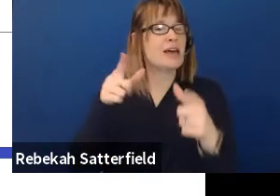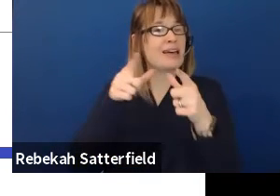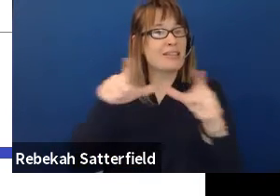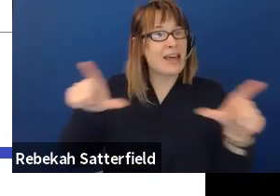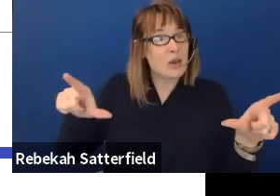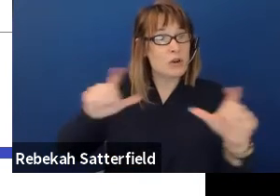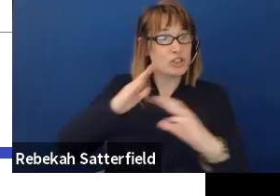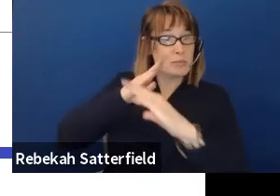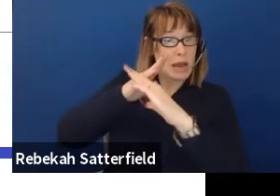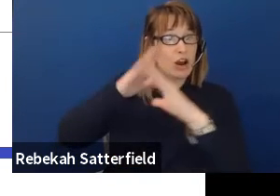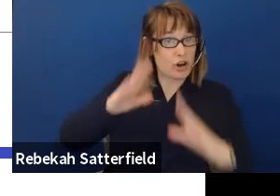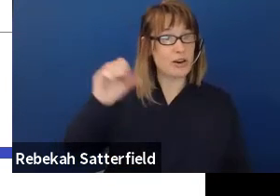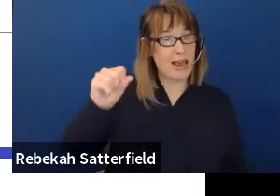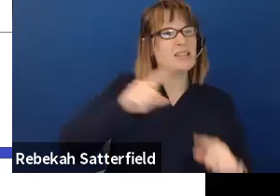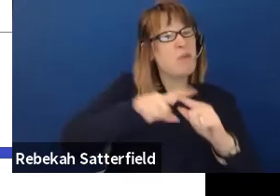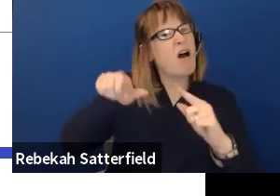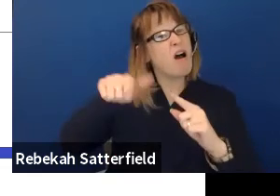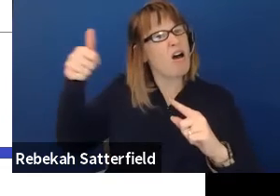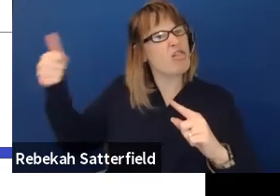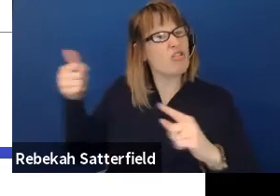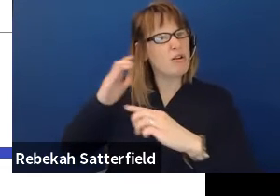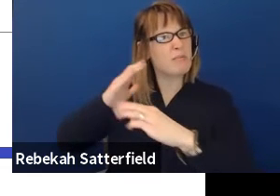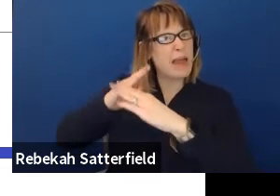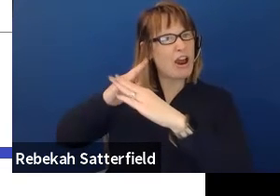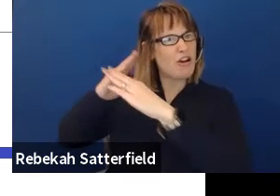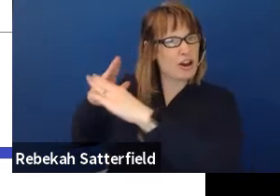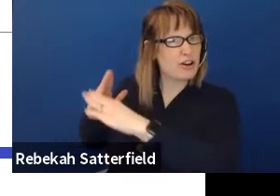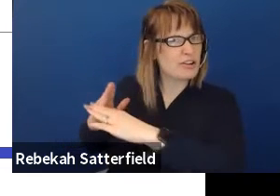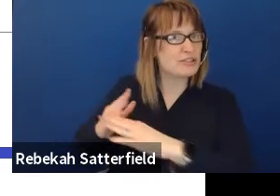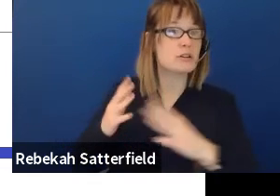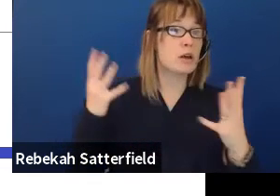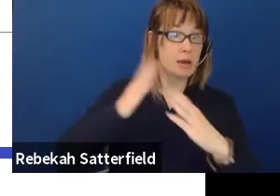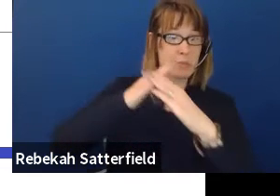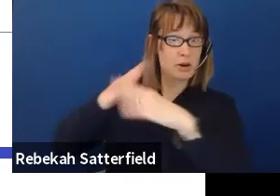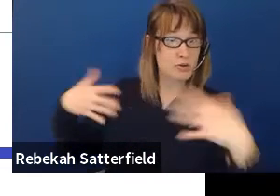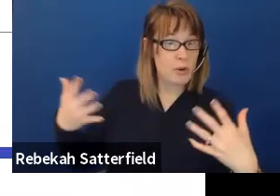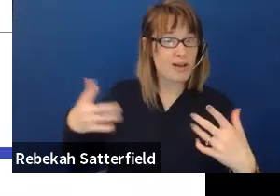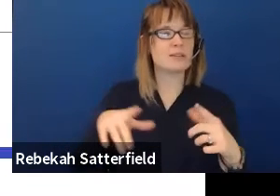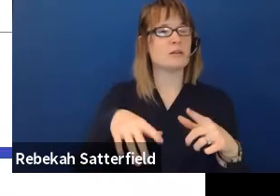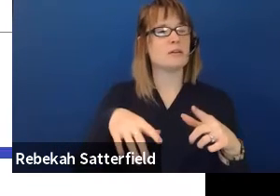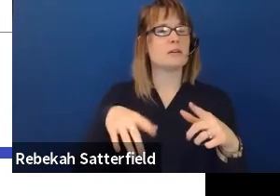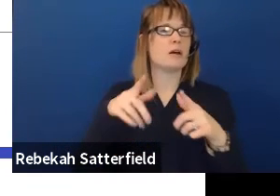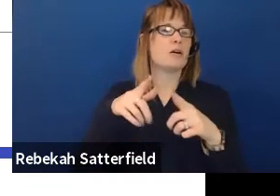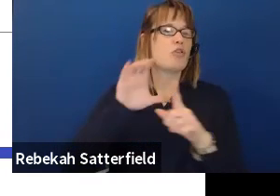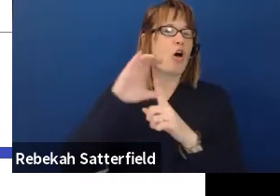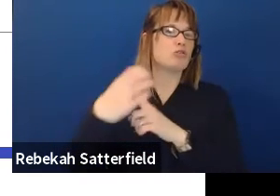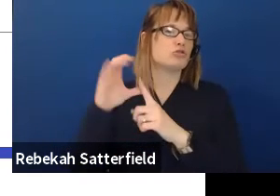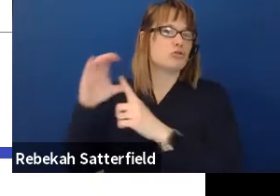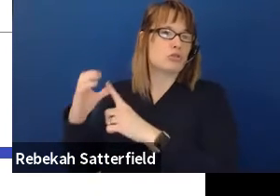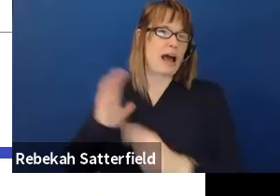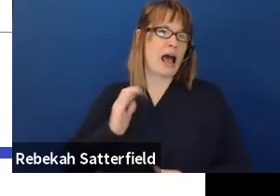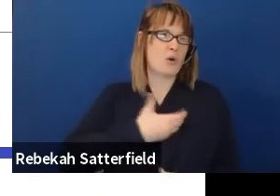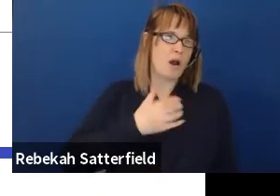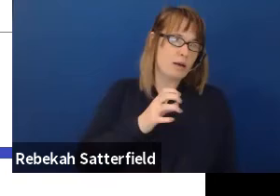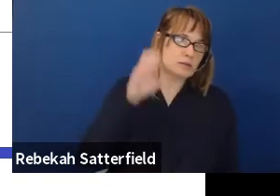a challenge. Sometimes our own cultural biases or assumptions can build up a wall in that